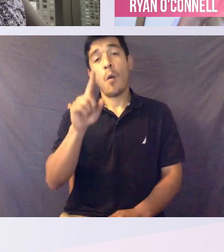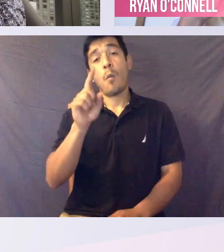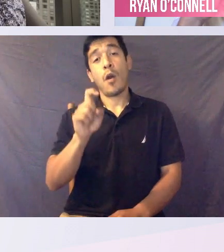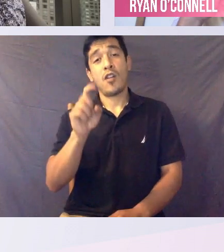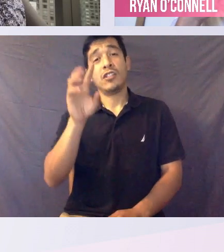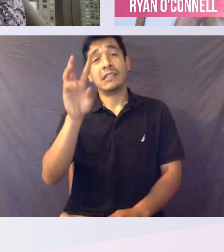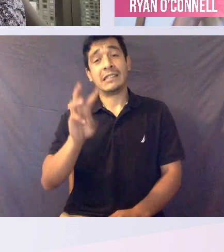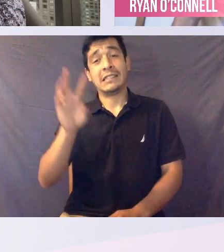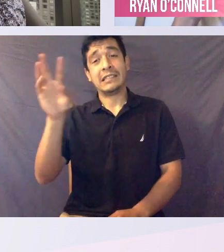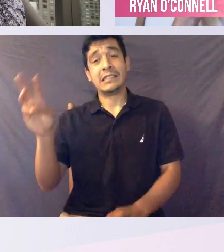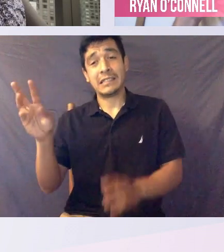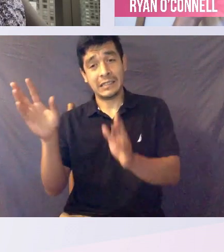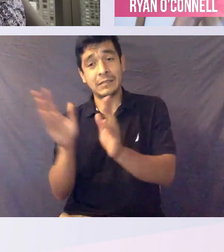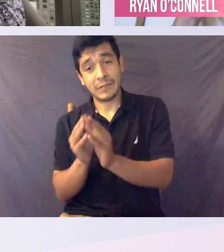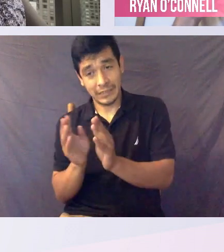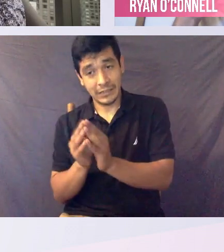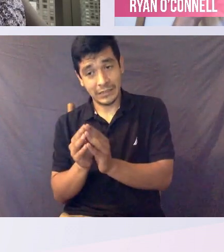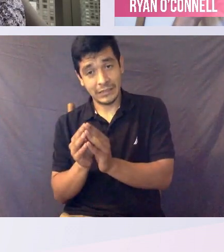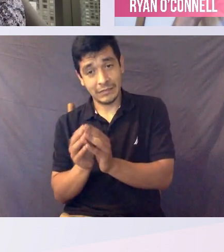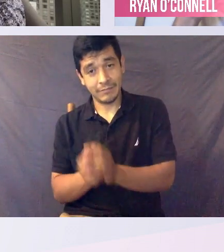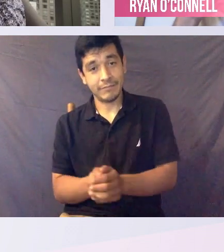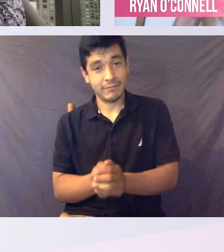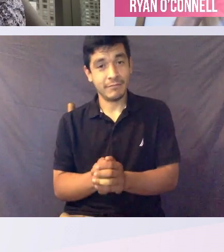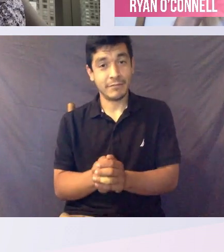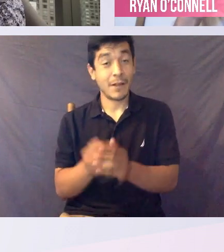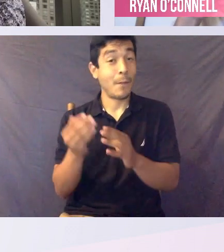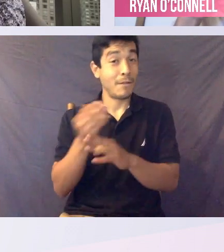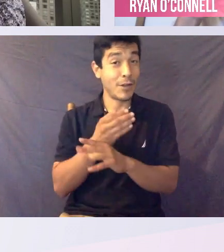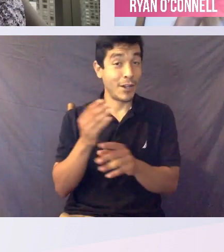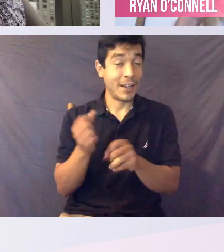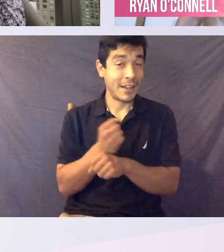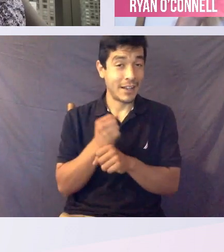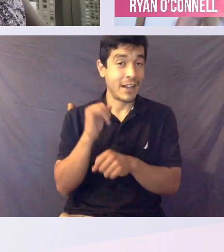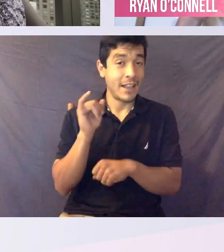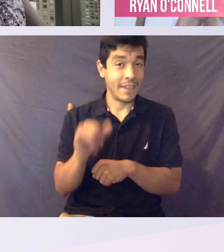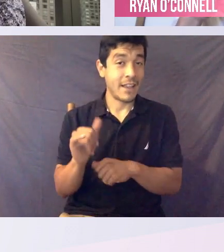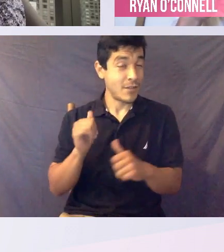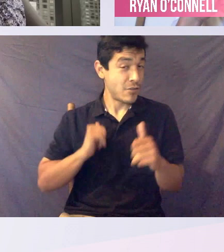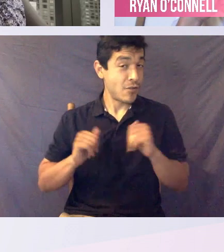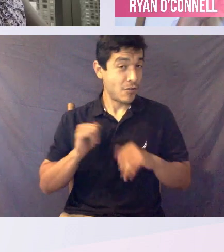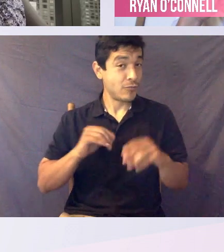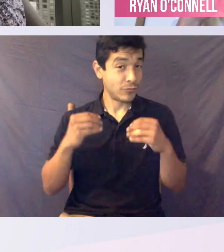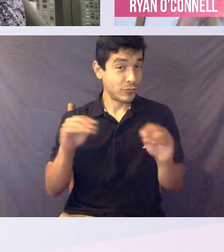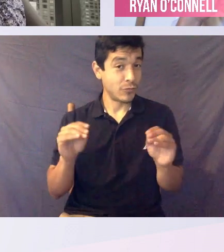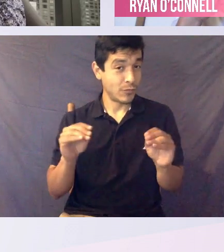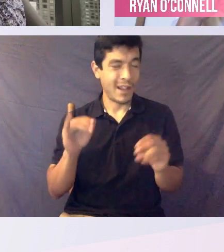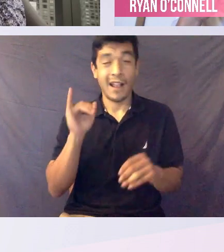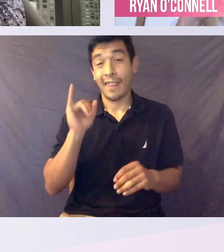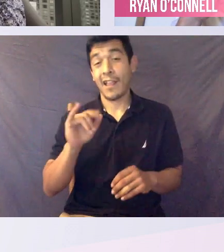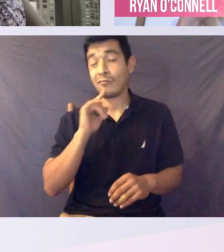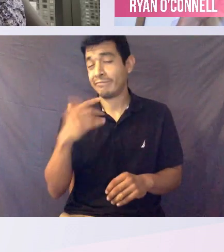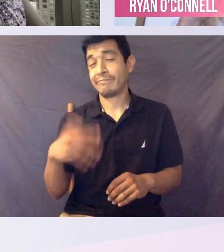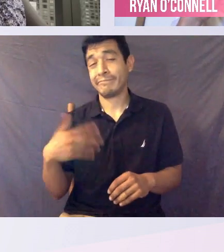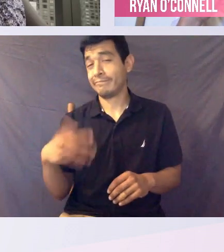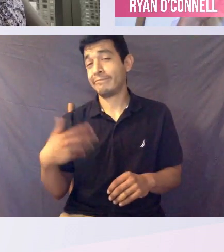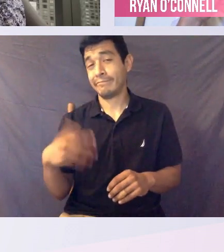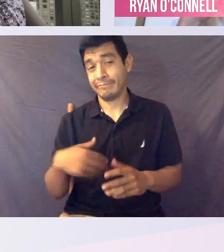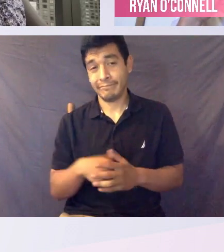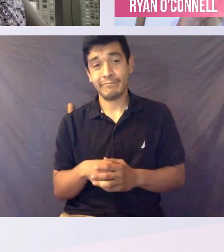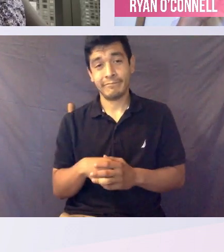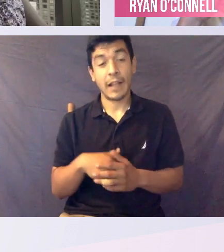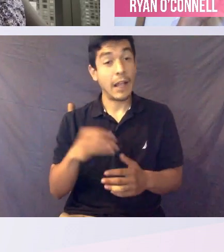166 meetings before getting that show sold. That is amazing. And to